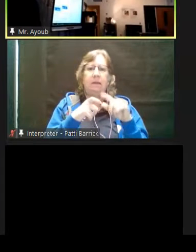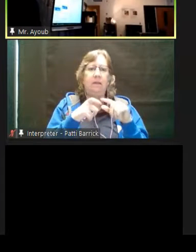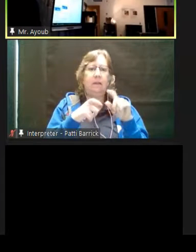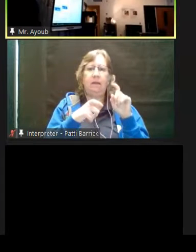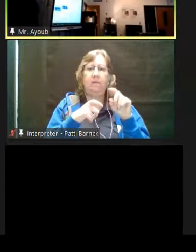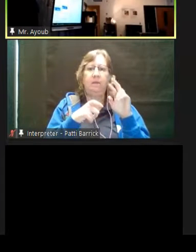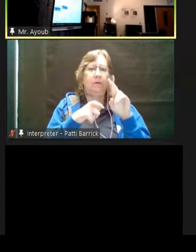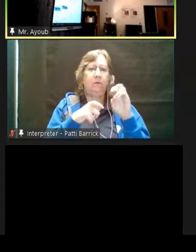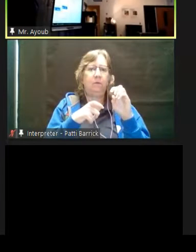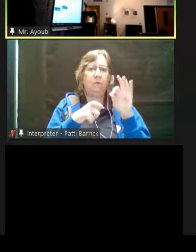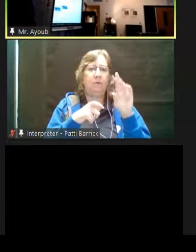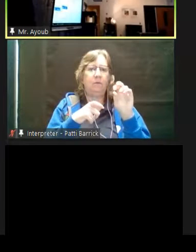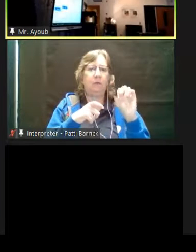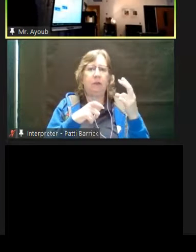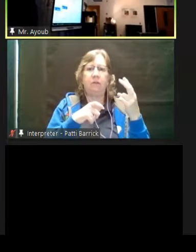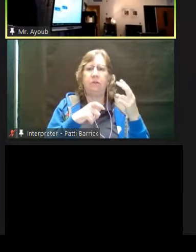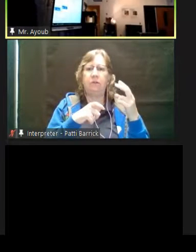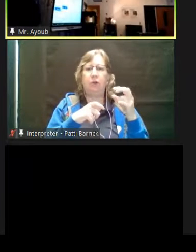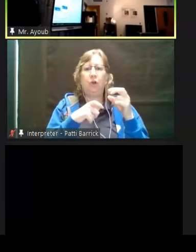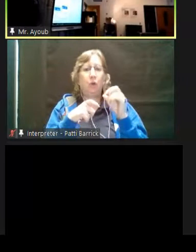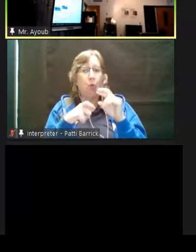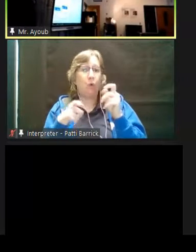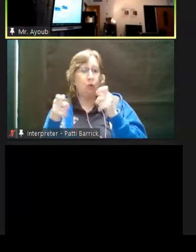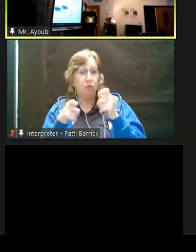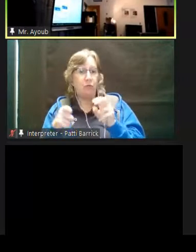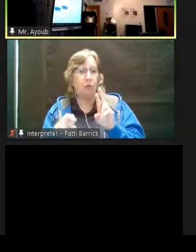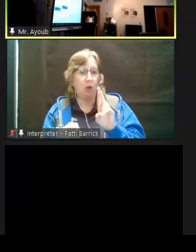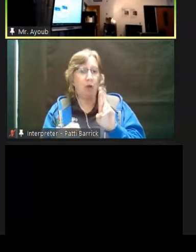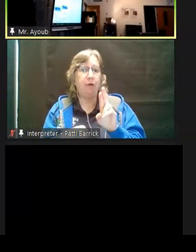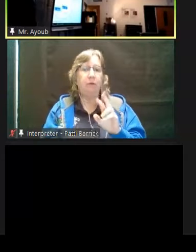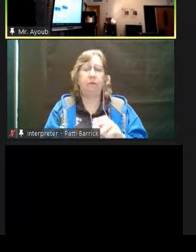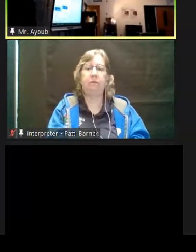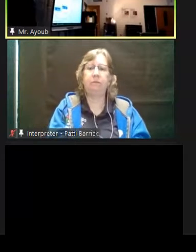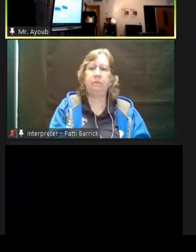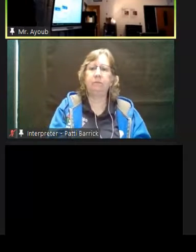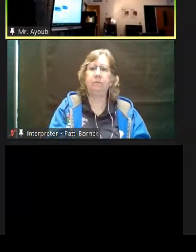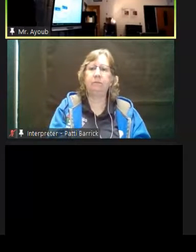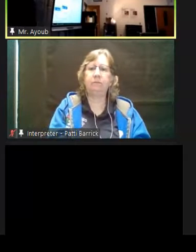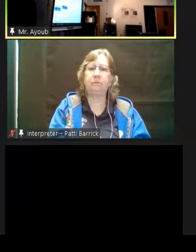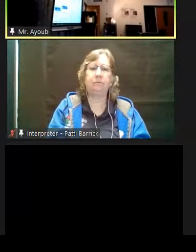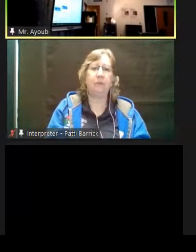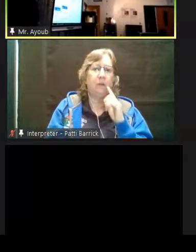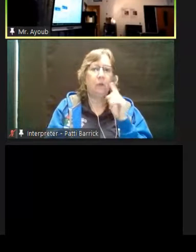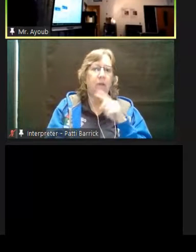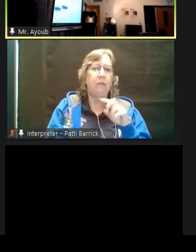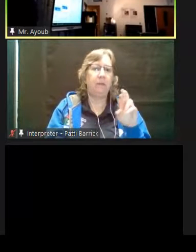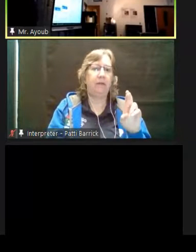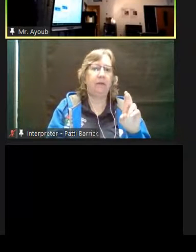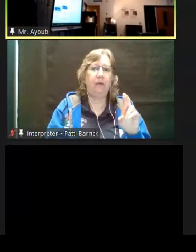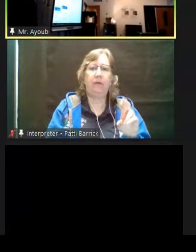And I'm gonna refresh this. By the way, Control R, there's a refresh as well, or Command R on a